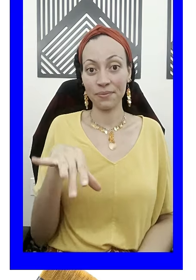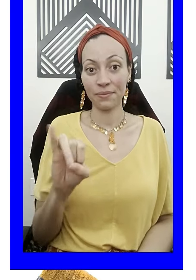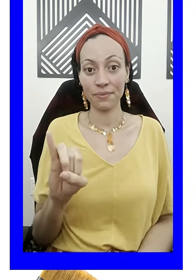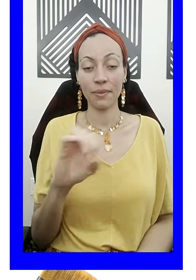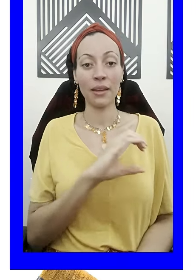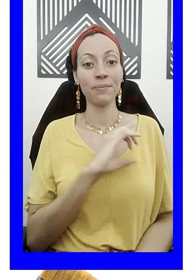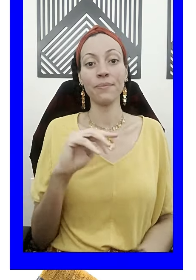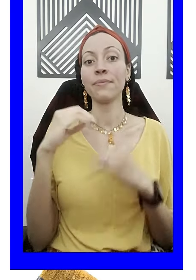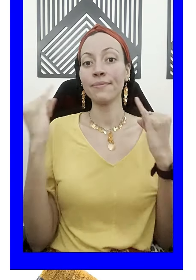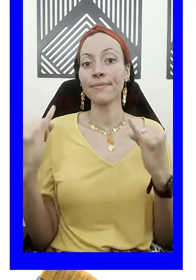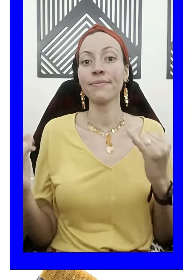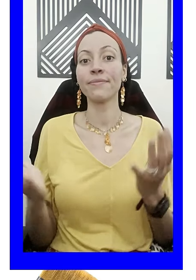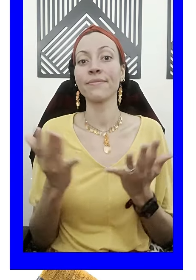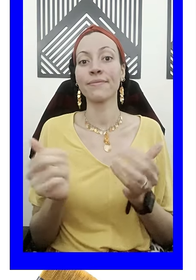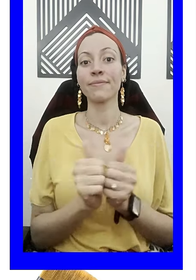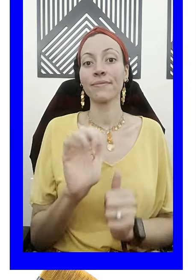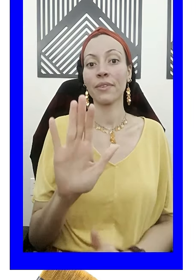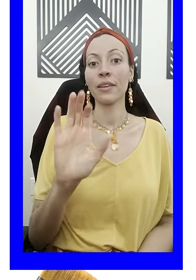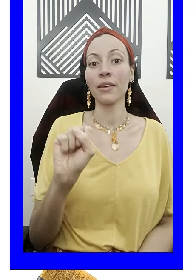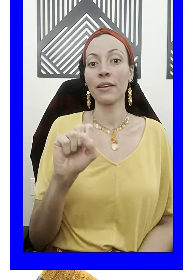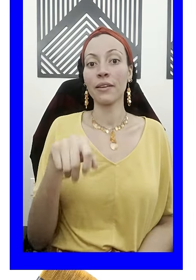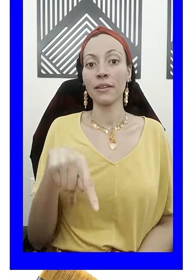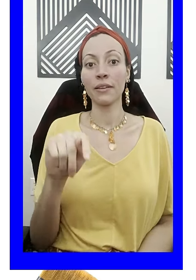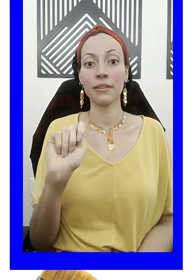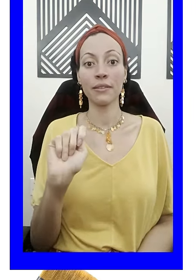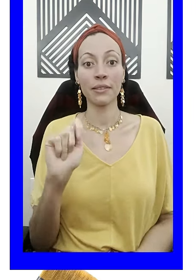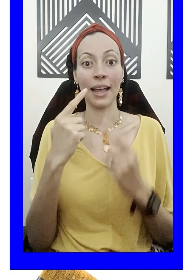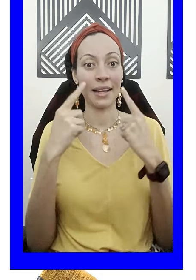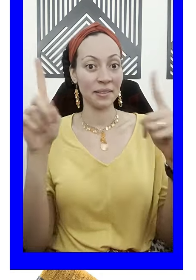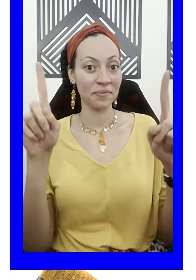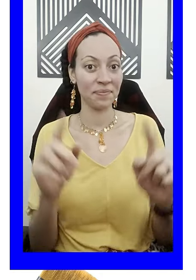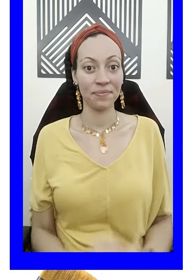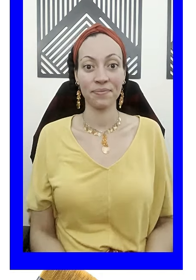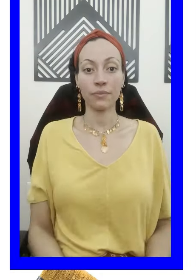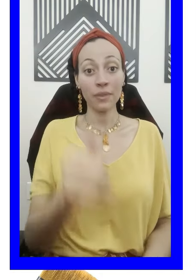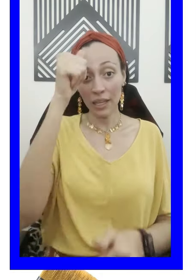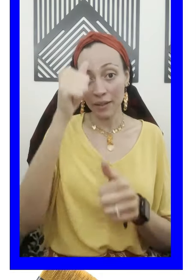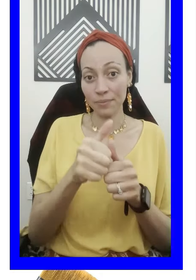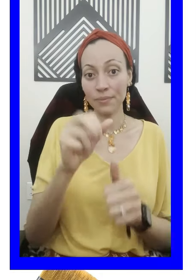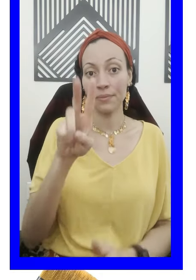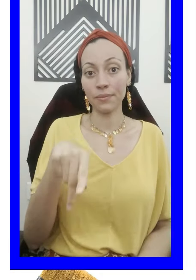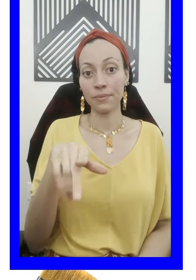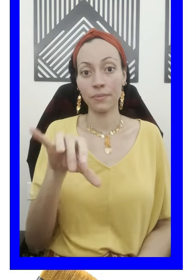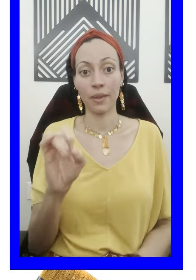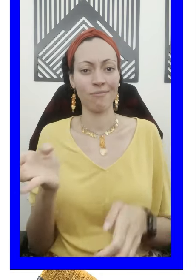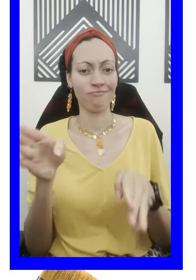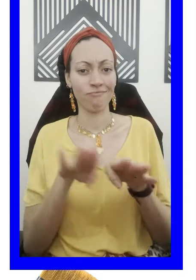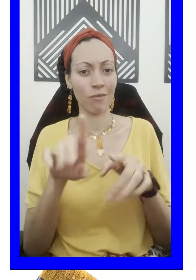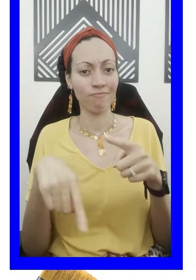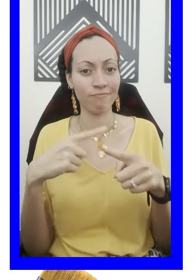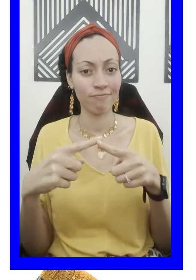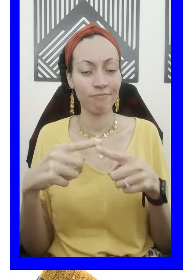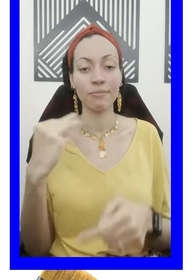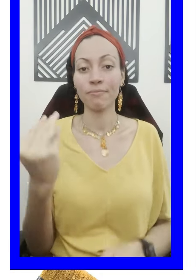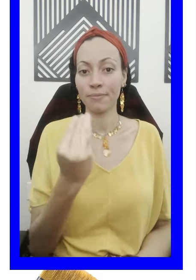Hello, BPCI. It is Case Manager Jade here with your September announcements. As a reminder, Vocation Plus is